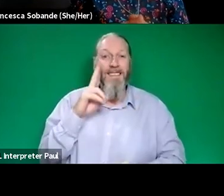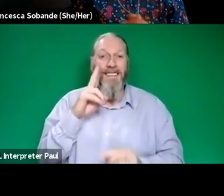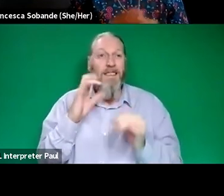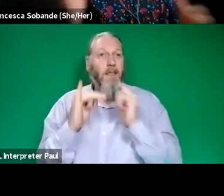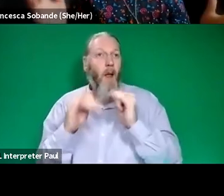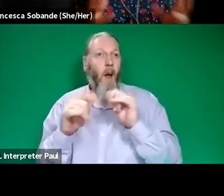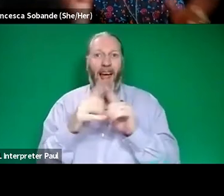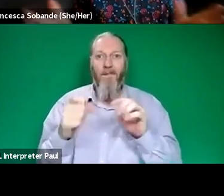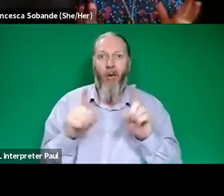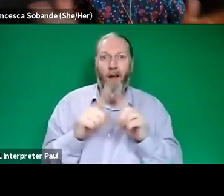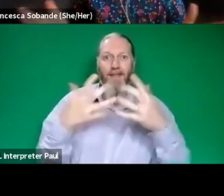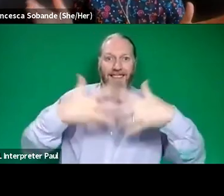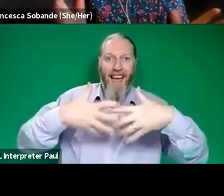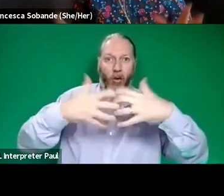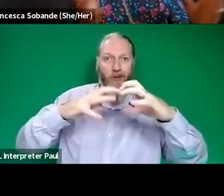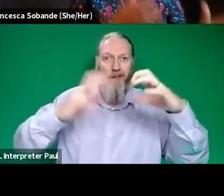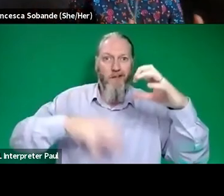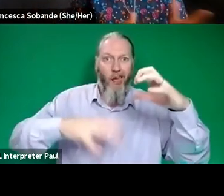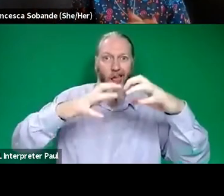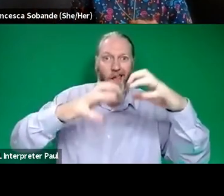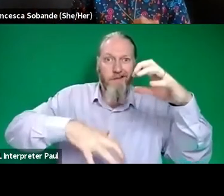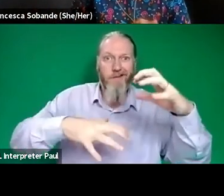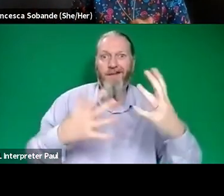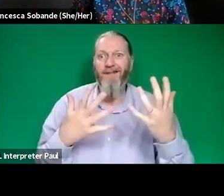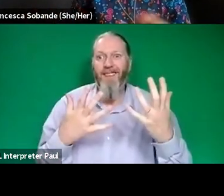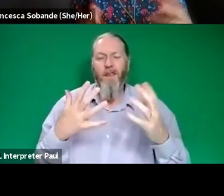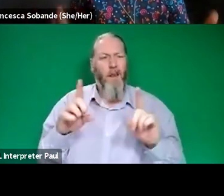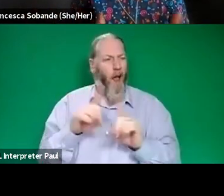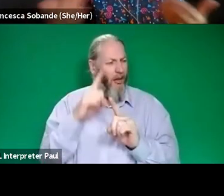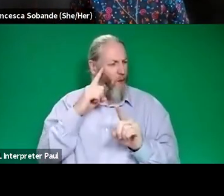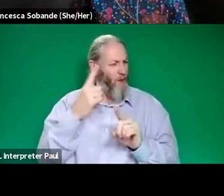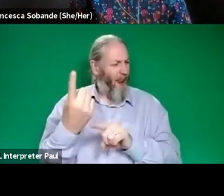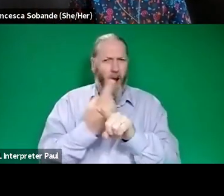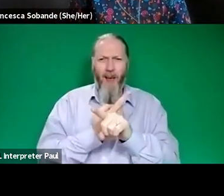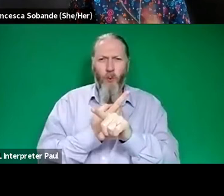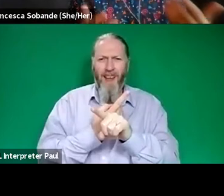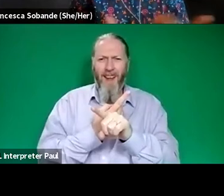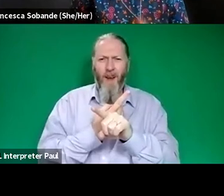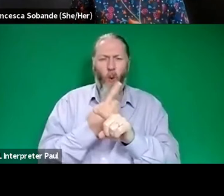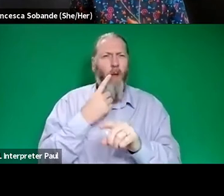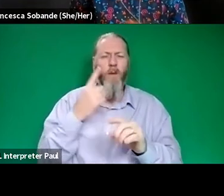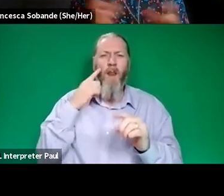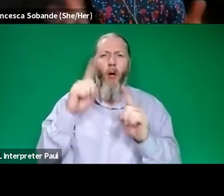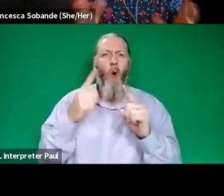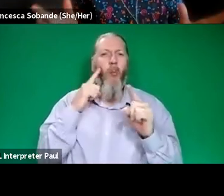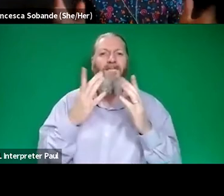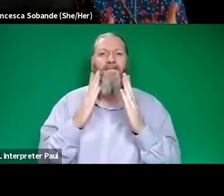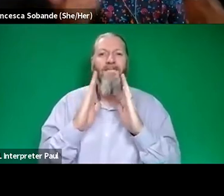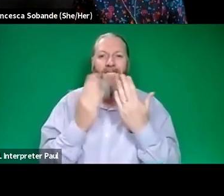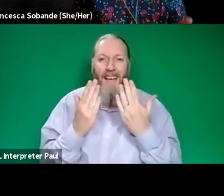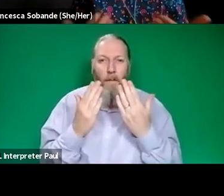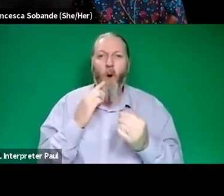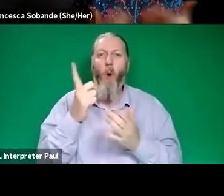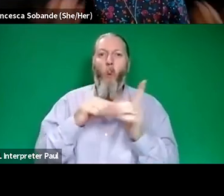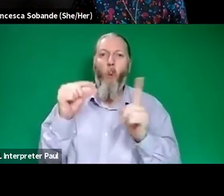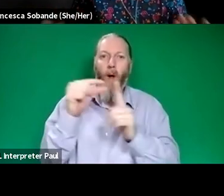think, time, what is that at this point? What was it? Was it last week or whenever it was when Facebook, WhatsApp? That day I was teaching a module to do a